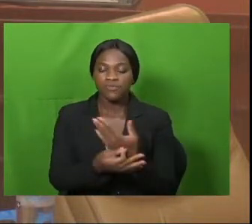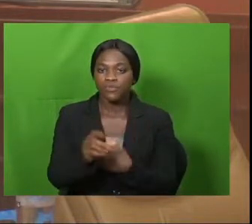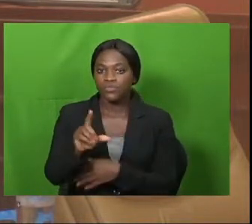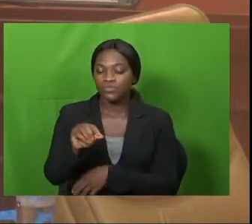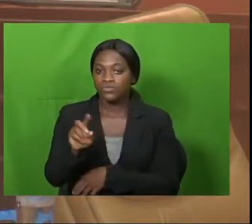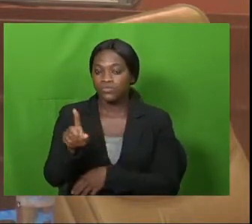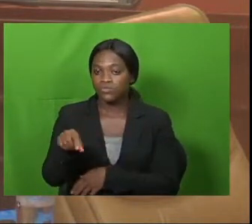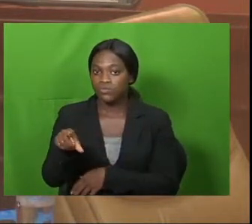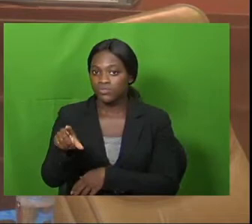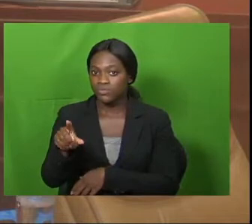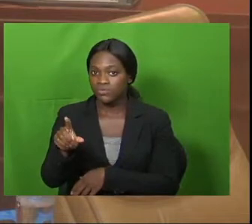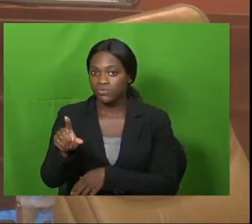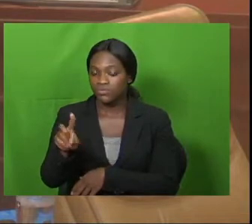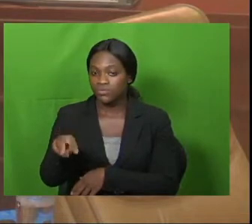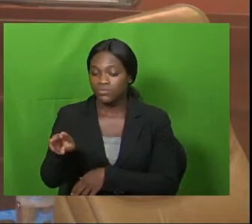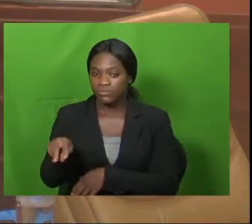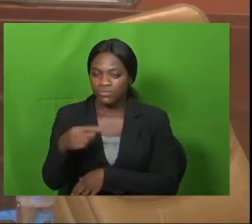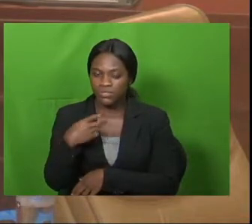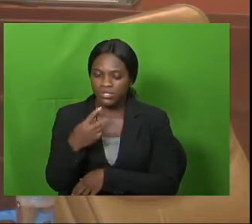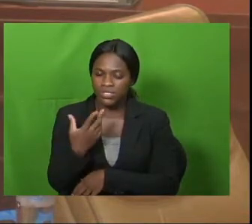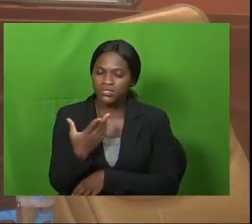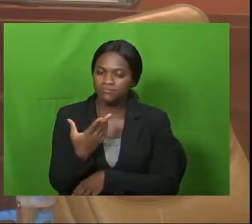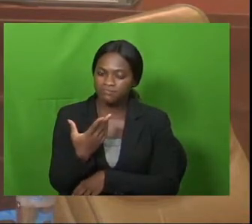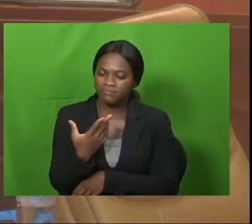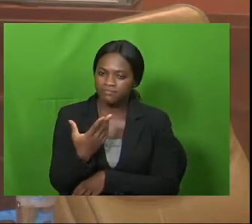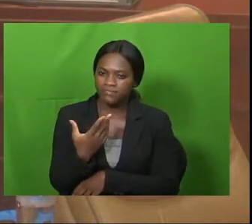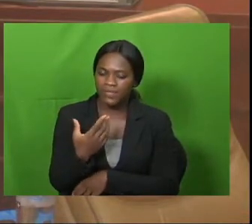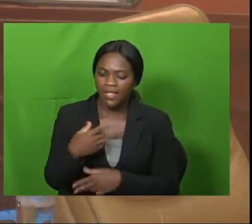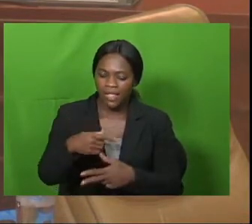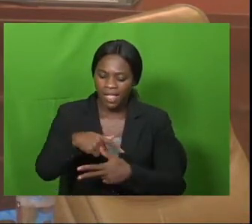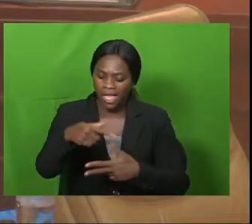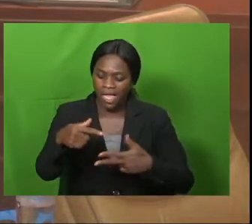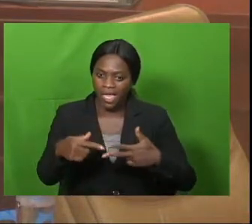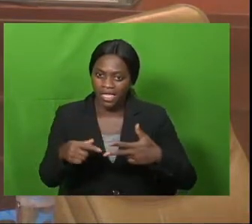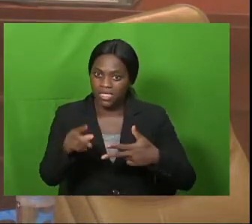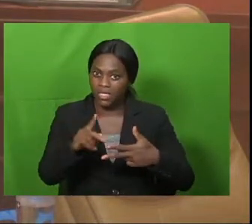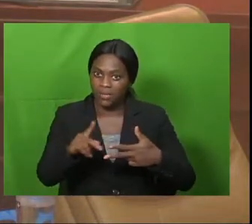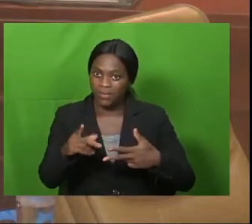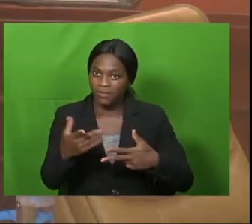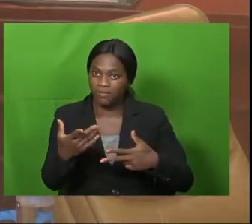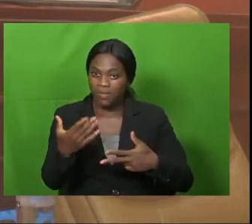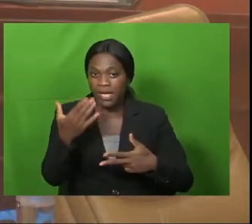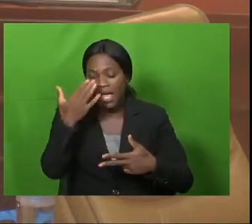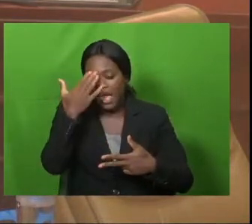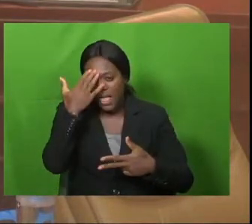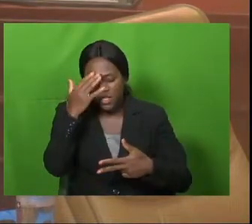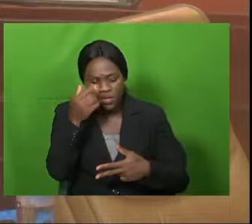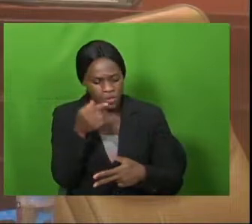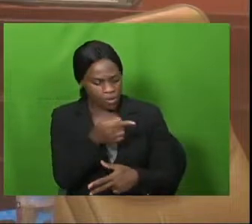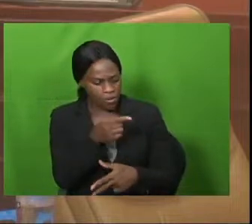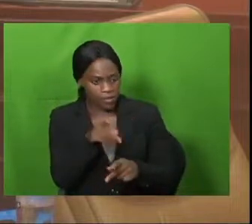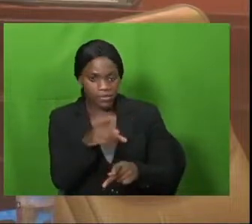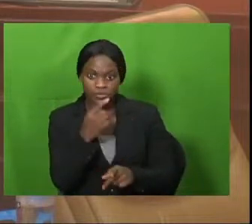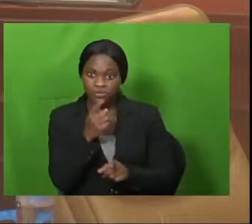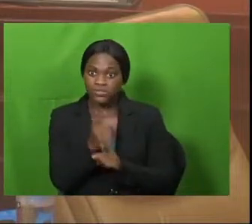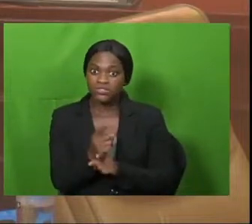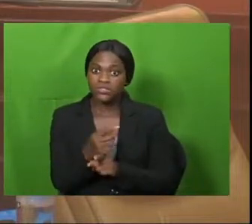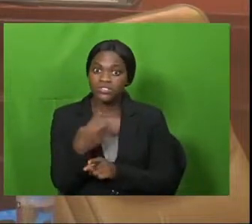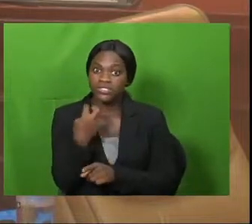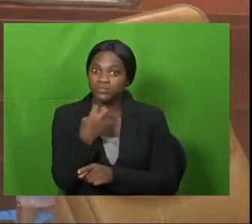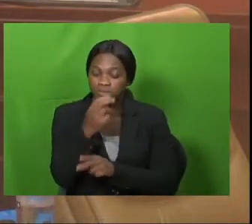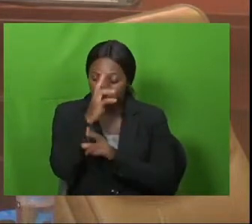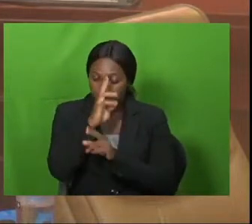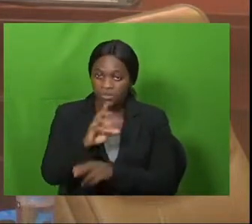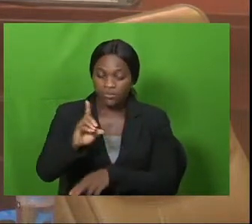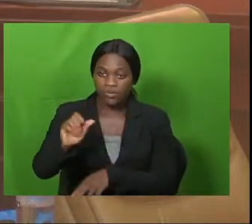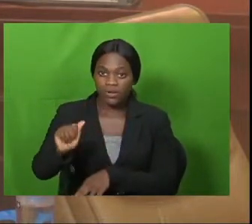Onum, Jennifer Cates, and Adam Velesa. I don't know whether my good friend who just spoke, Honorable Adongo,